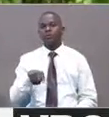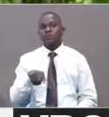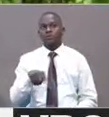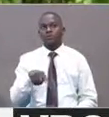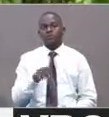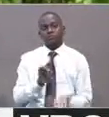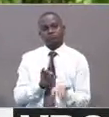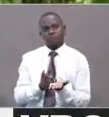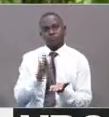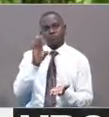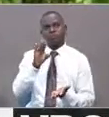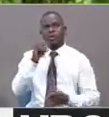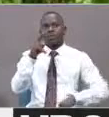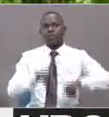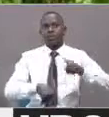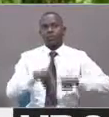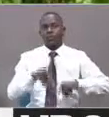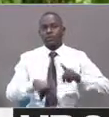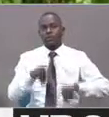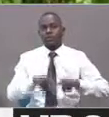We rejected it politically.